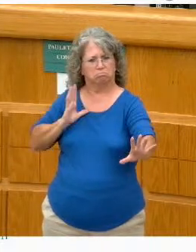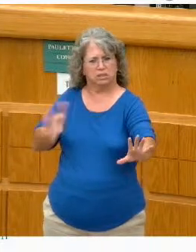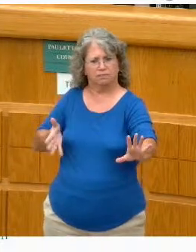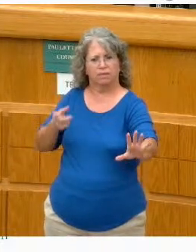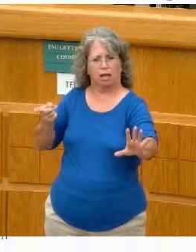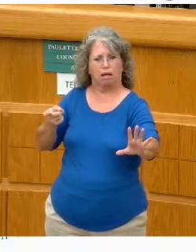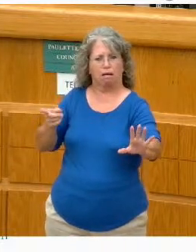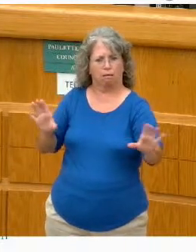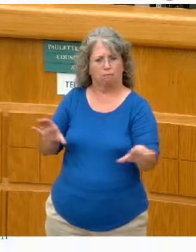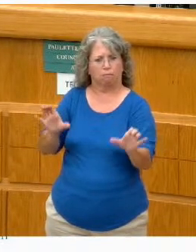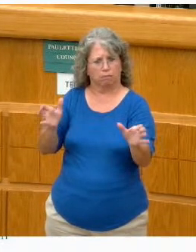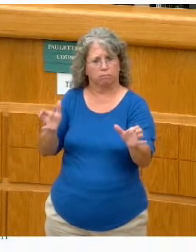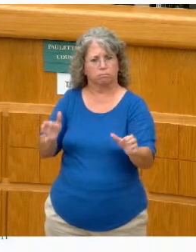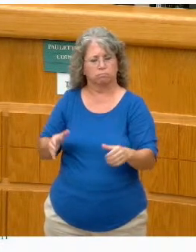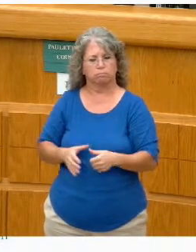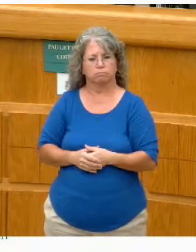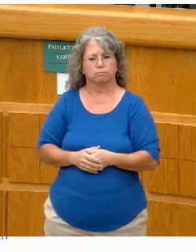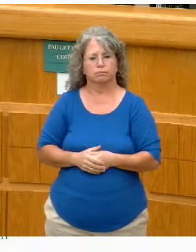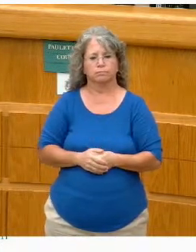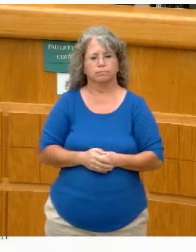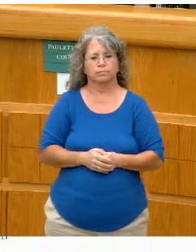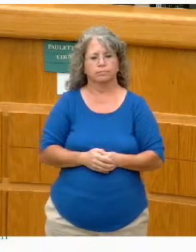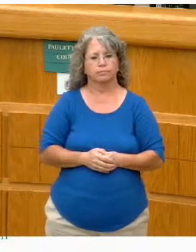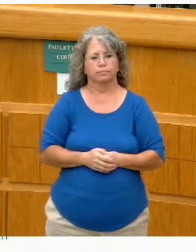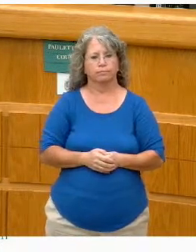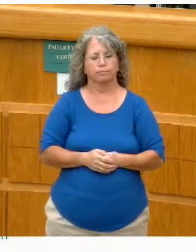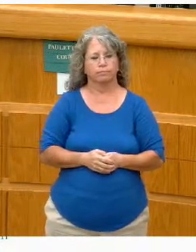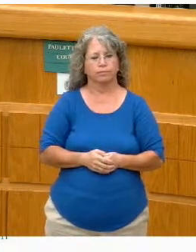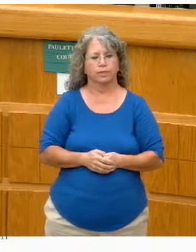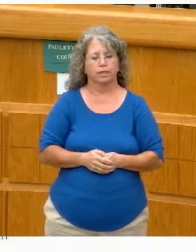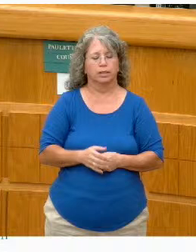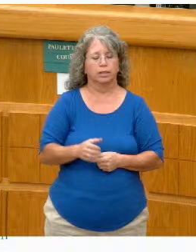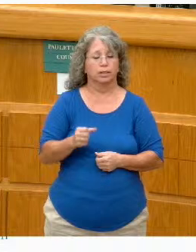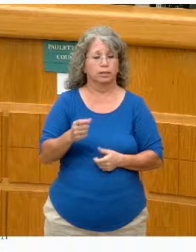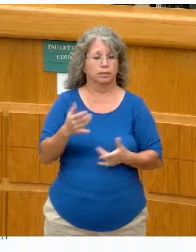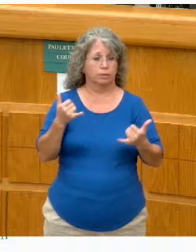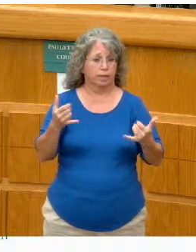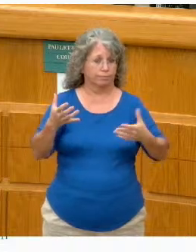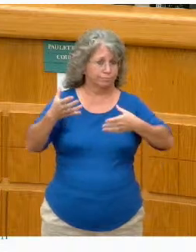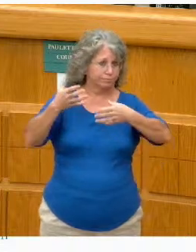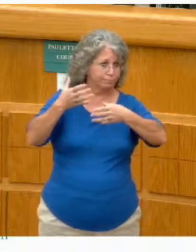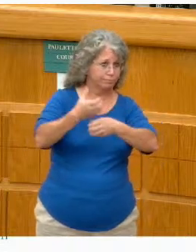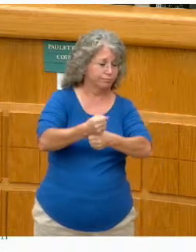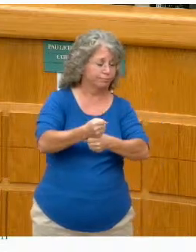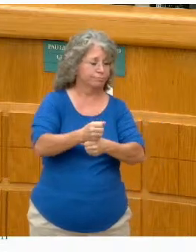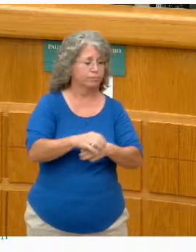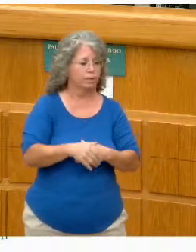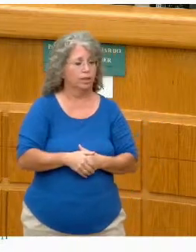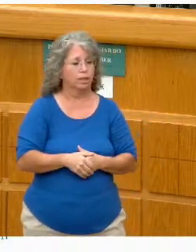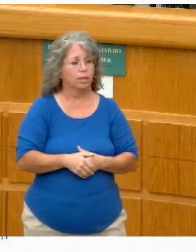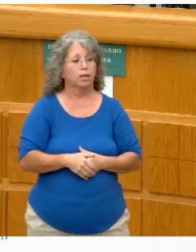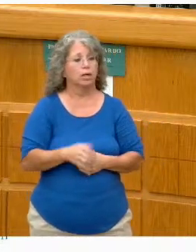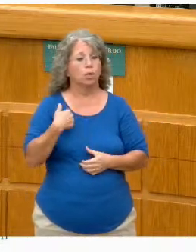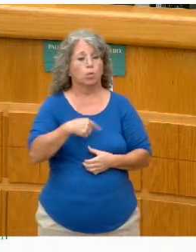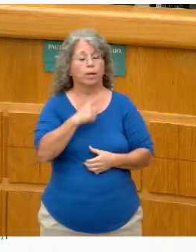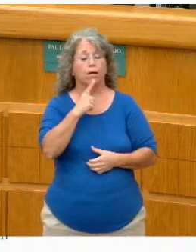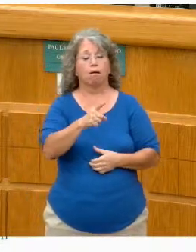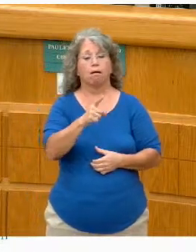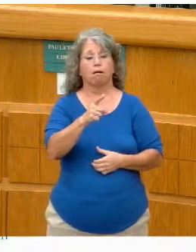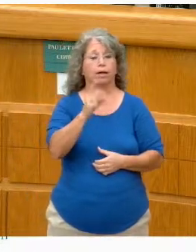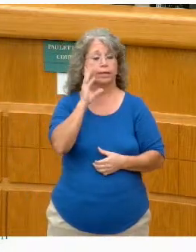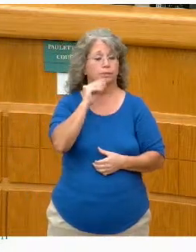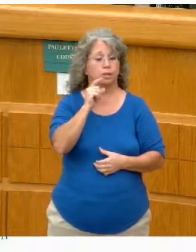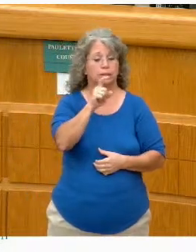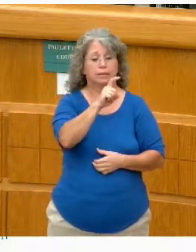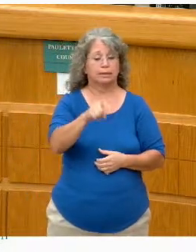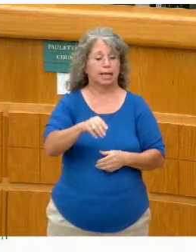to engage in. So in summary, we have a Texas-wide outbreak and it's not over, even though